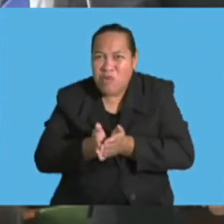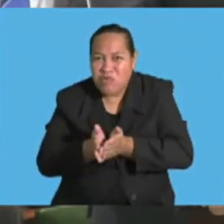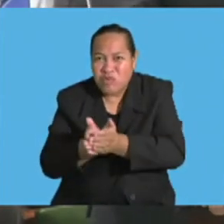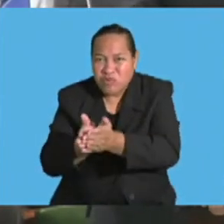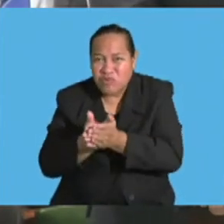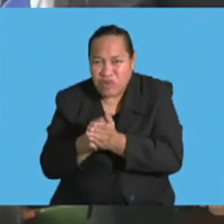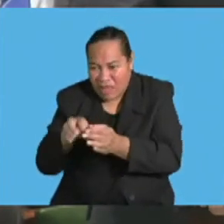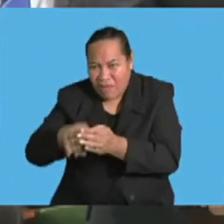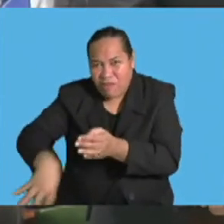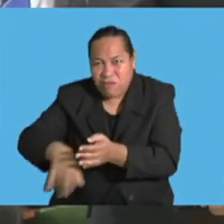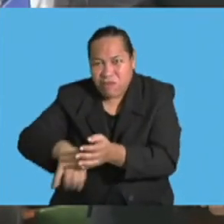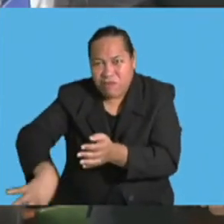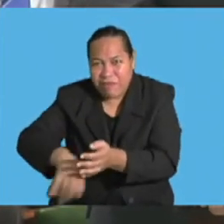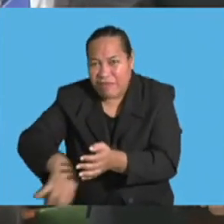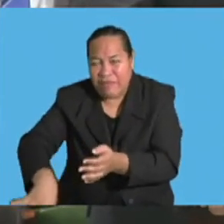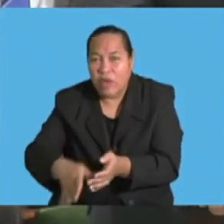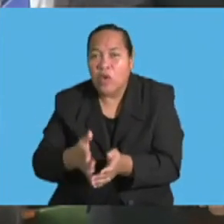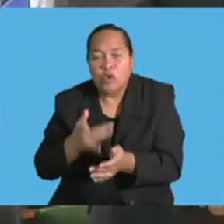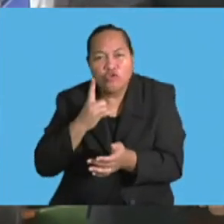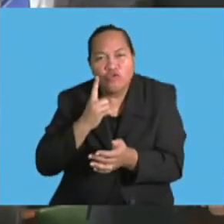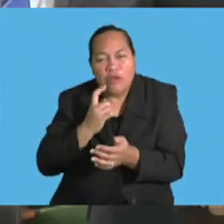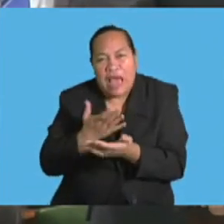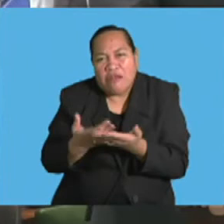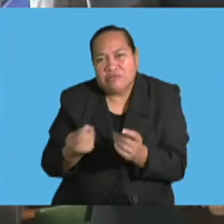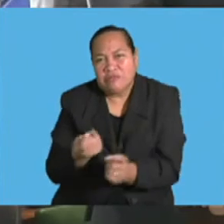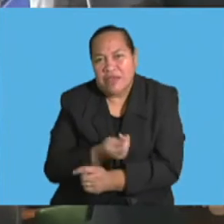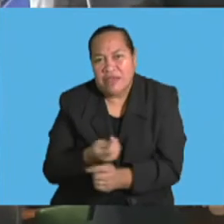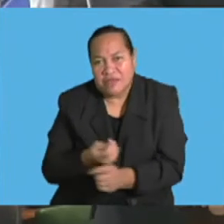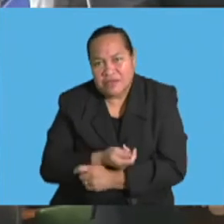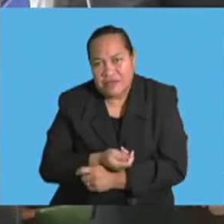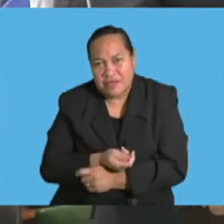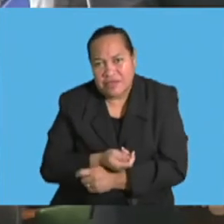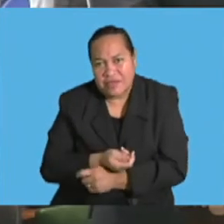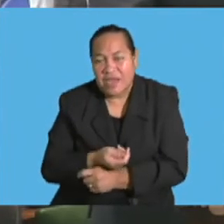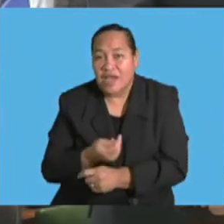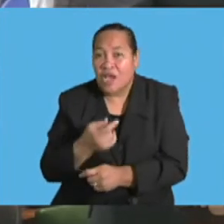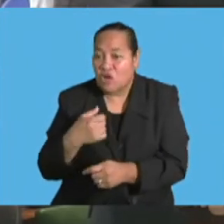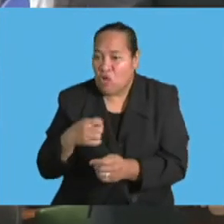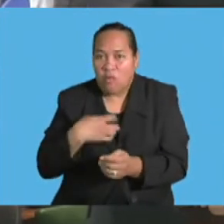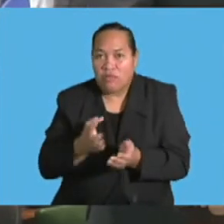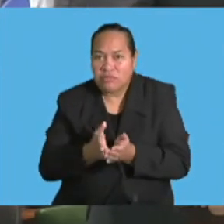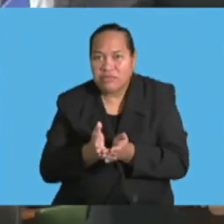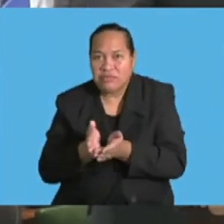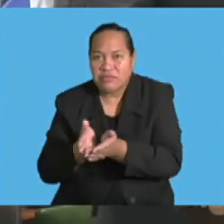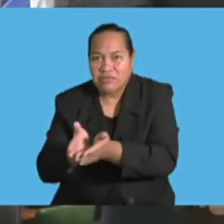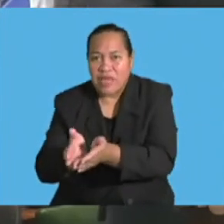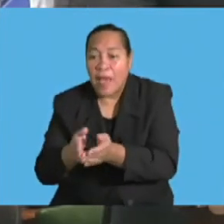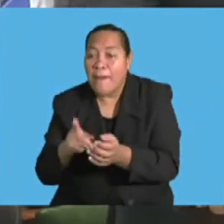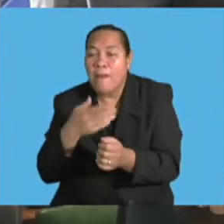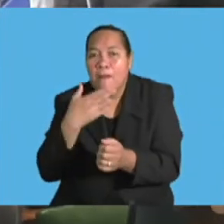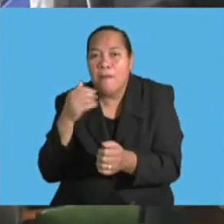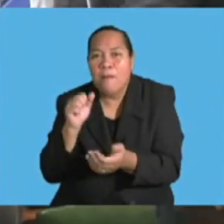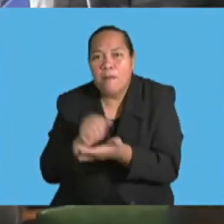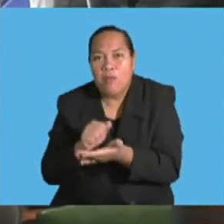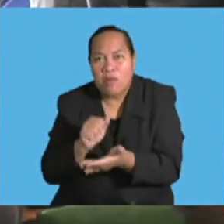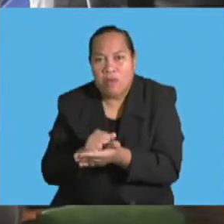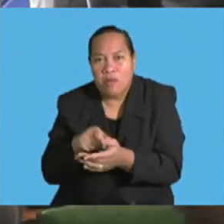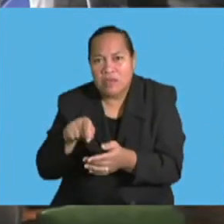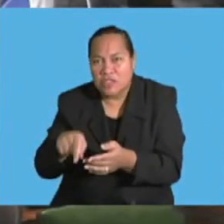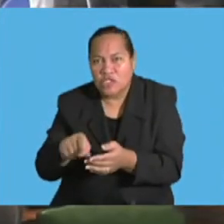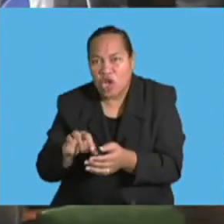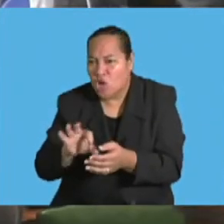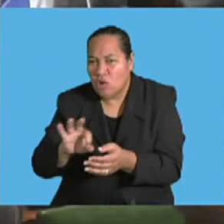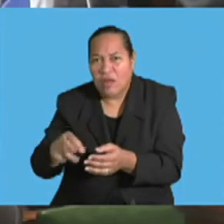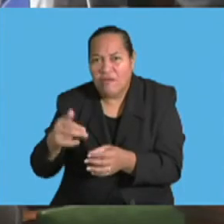in Fiji and across the region. This means replacing inter-island ships with more efficient hybrid ships, thereby reducing